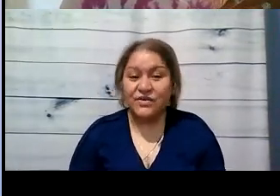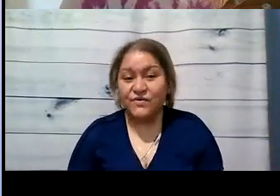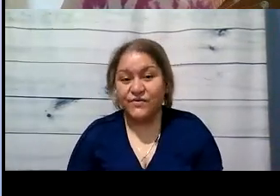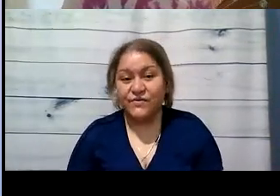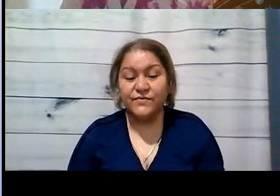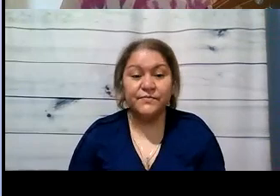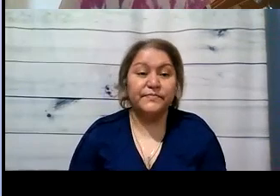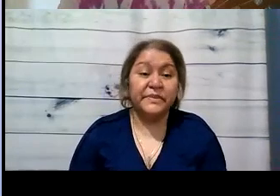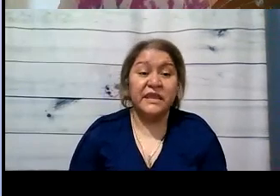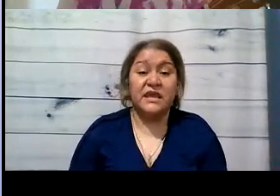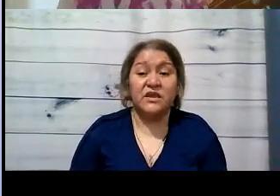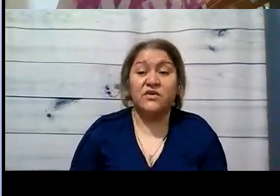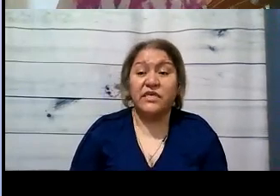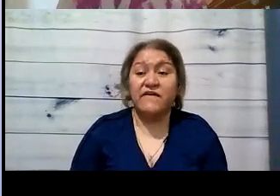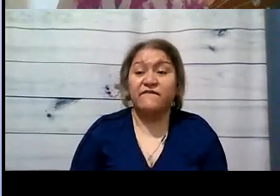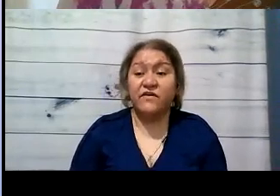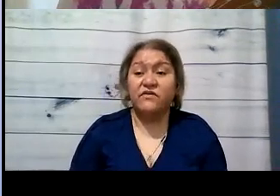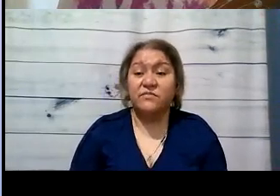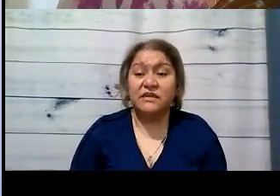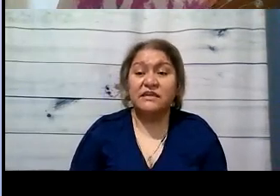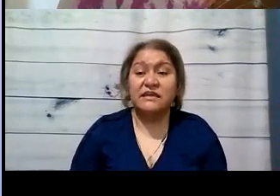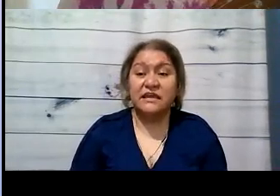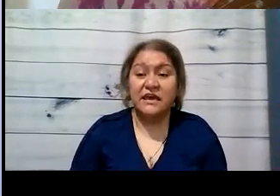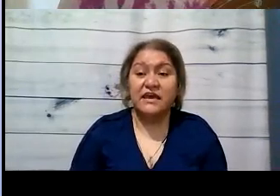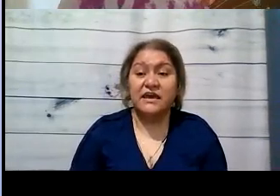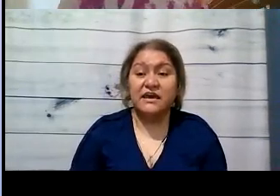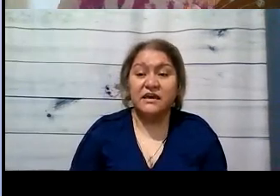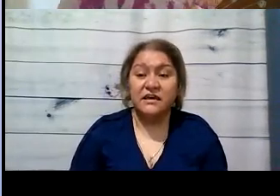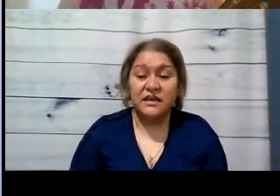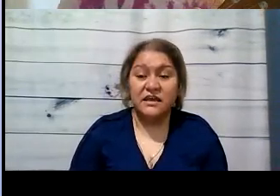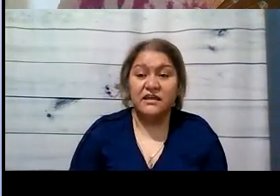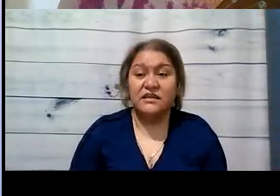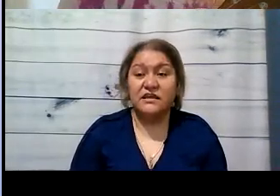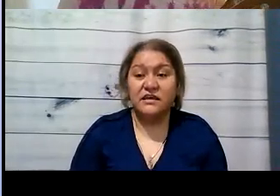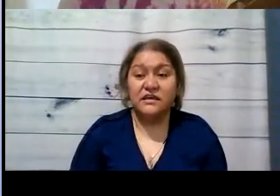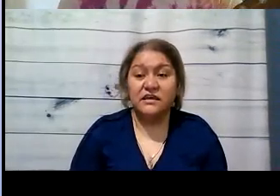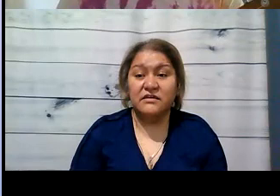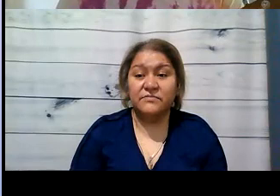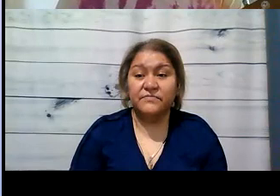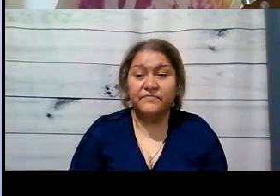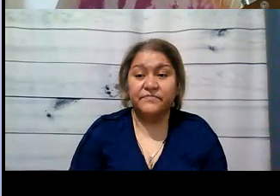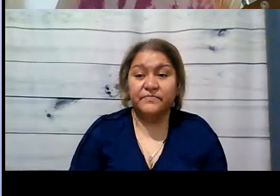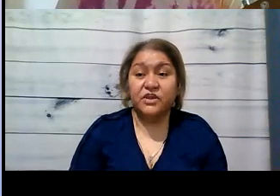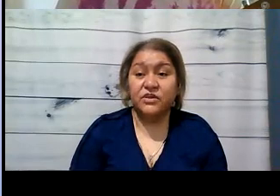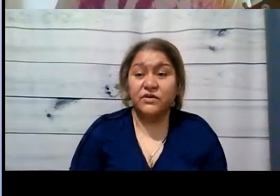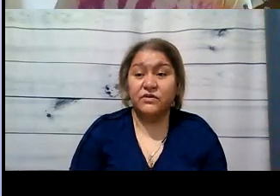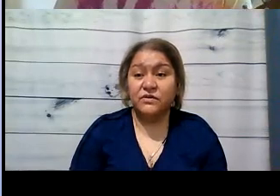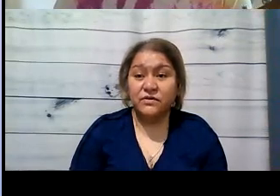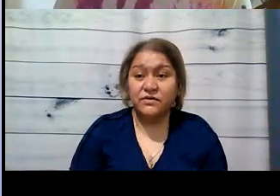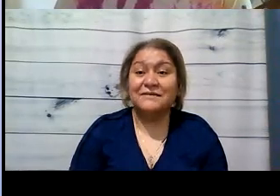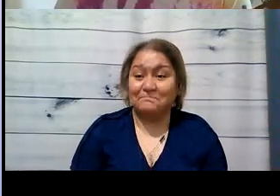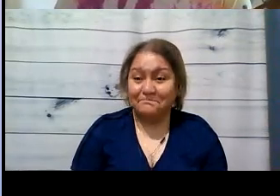E-I-E-I-O. On that farm he had a, what do you think, a